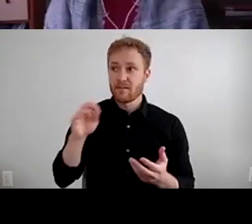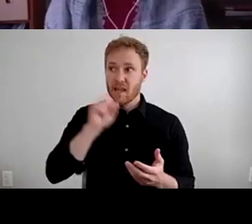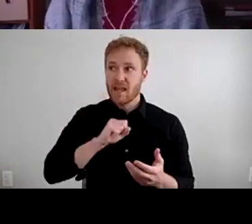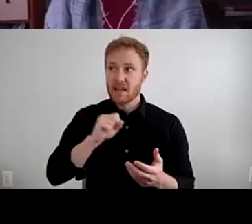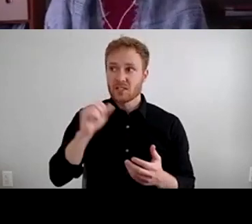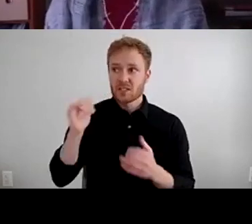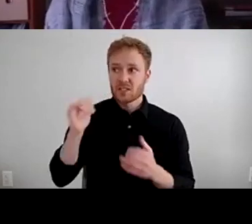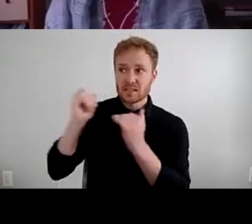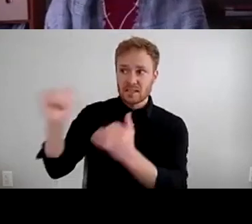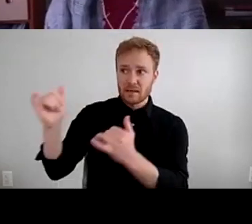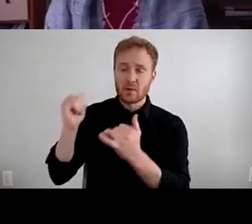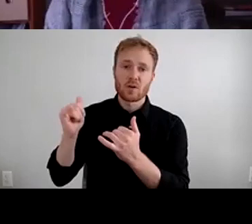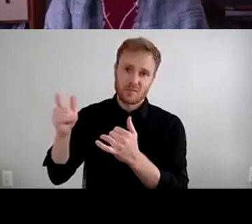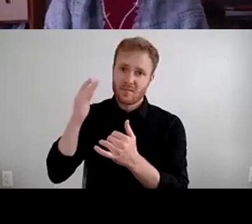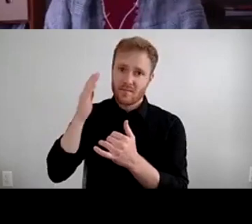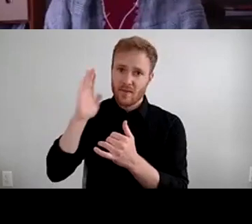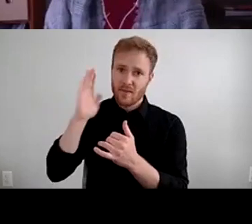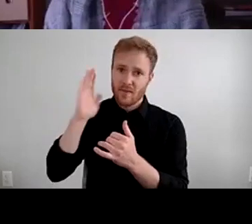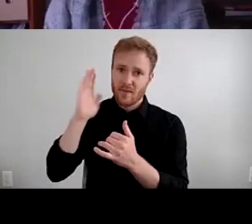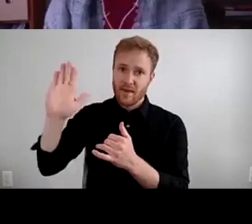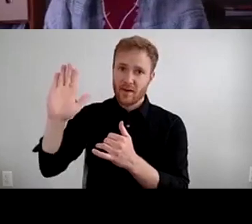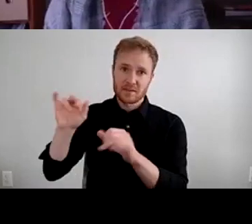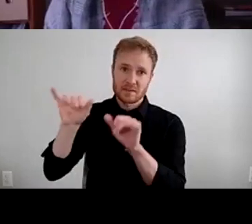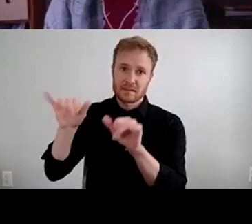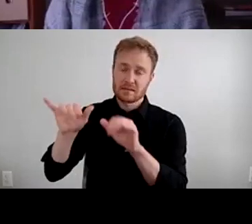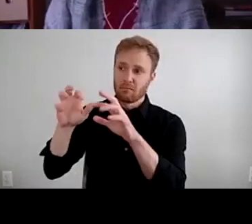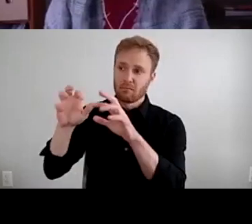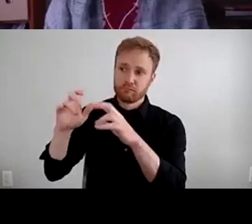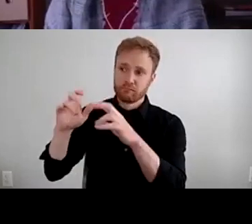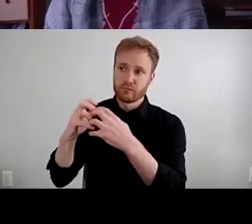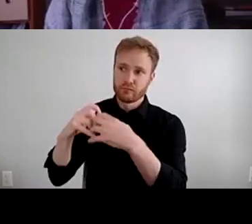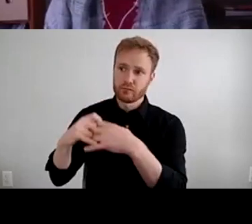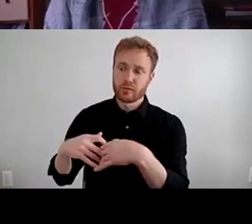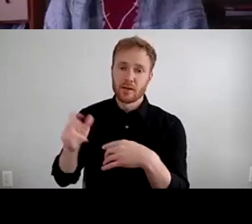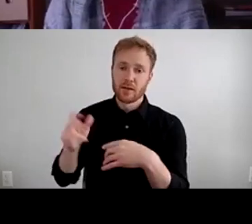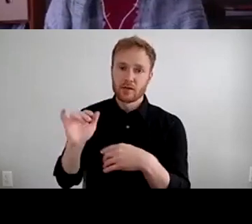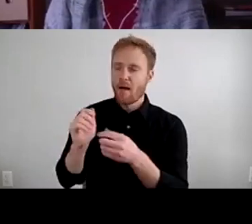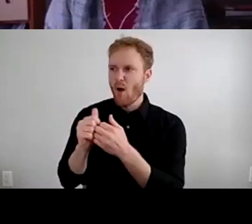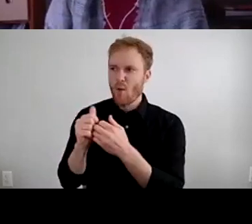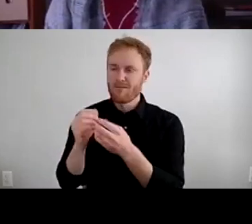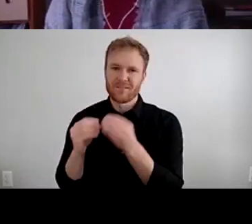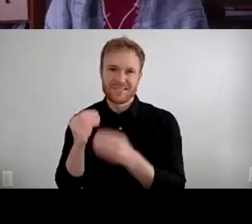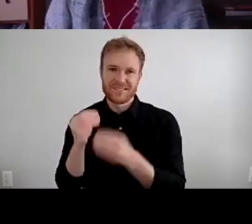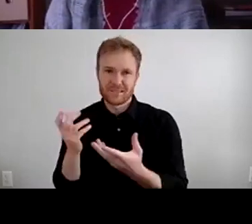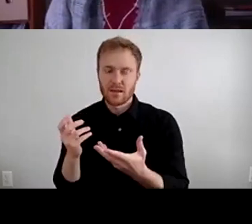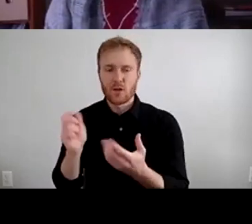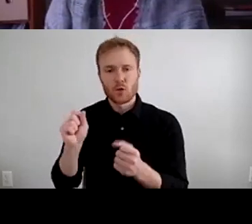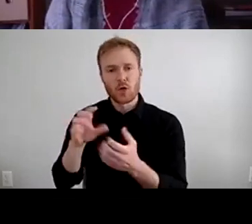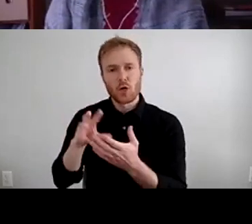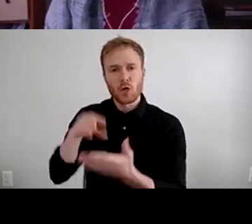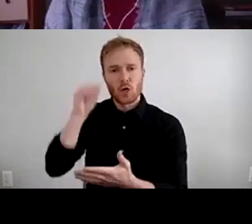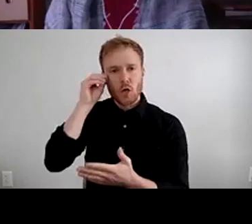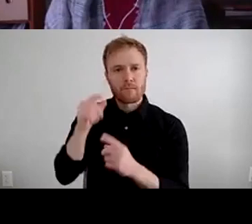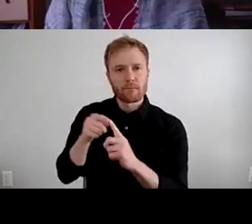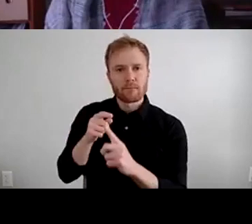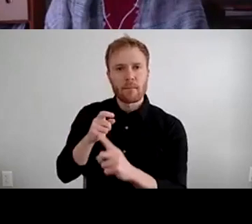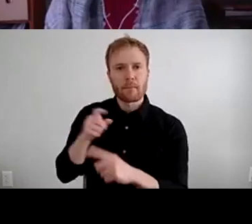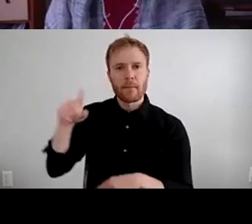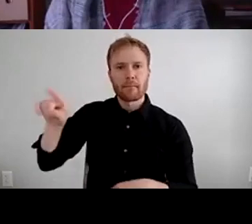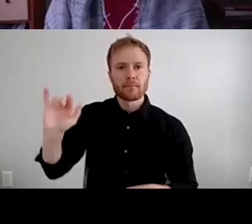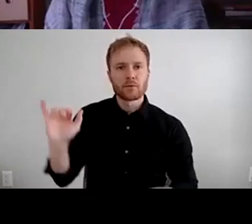how to fix it, right? So we could learn a lot from them. There might be unique mechanisms that could be applied